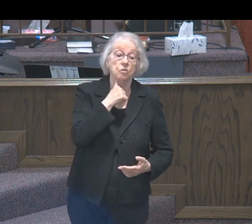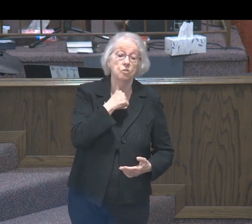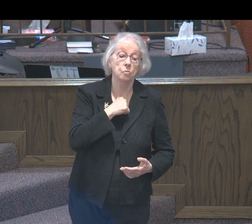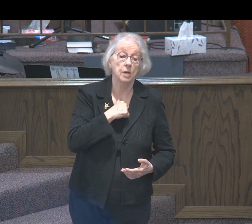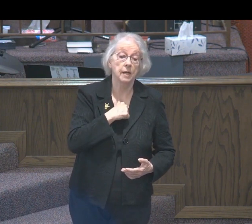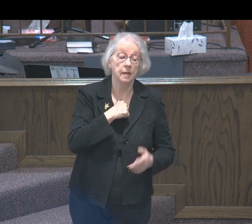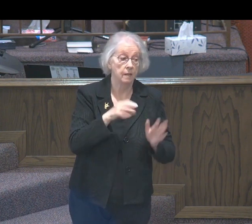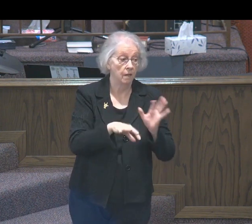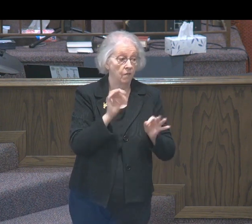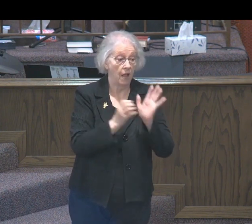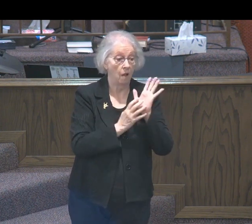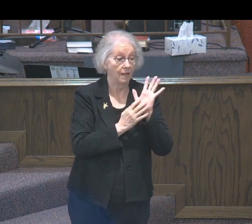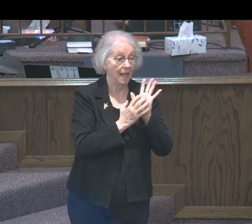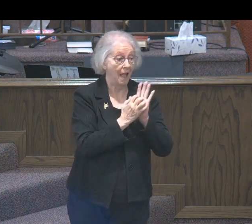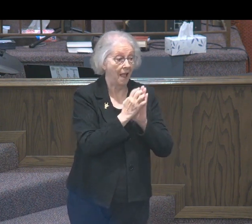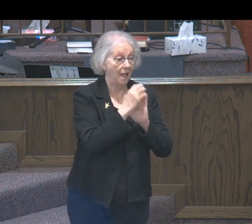your majesty.